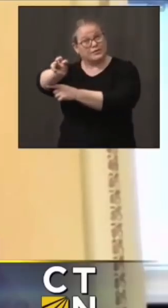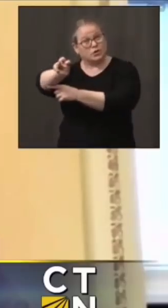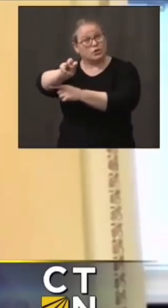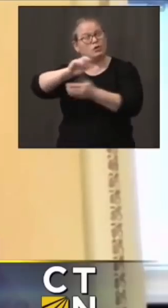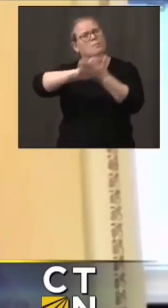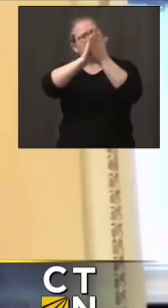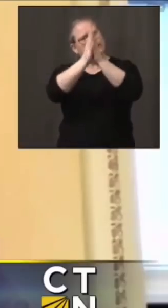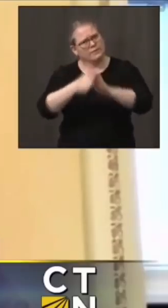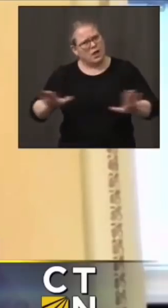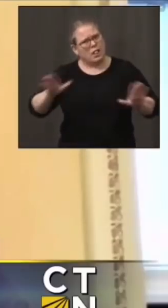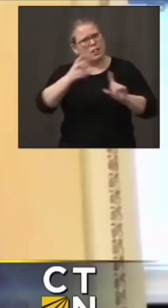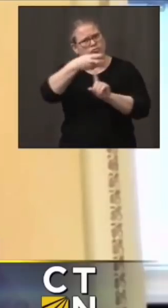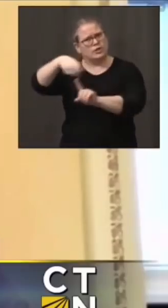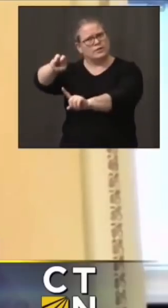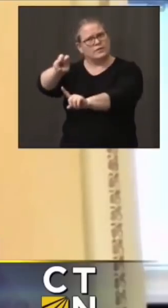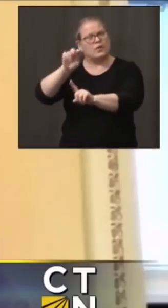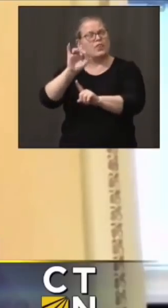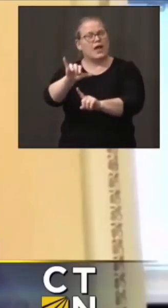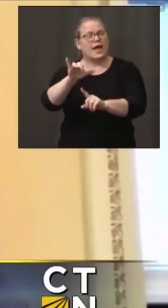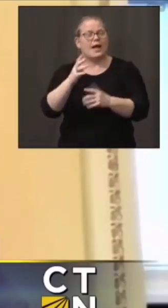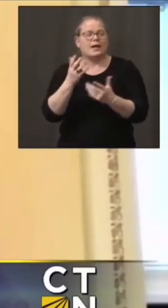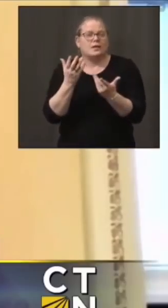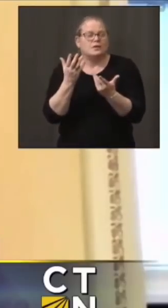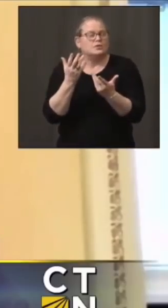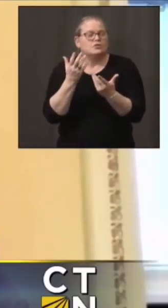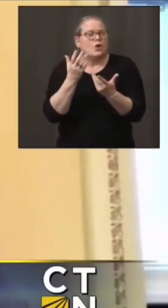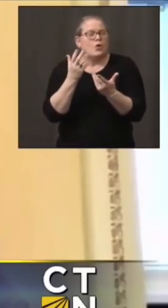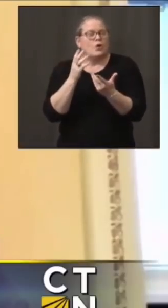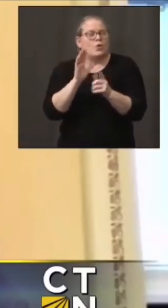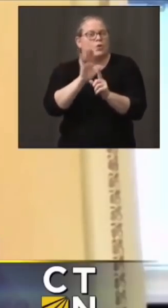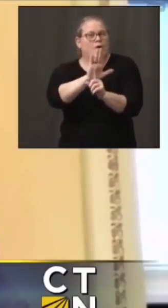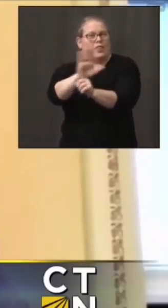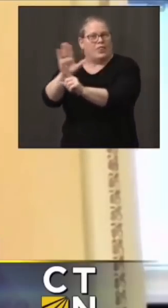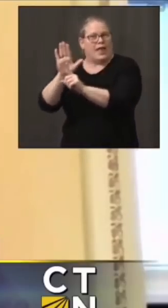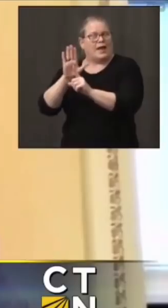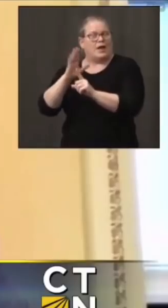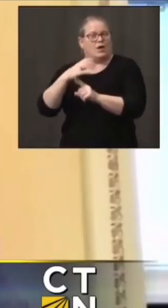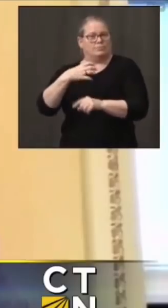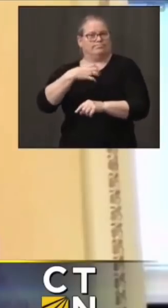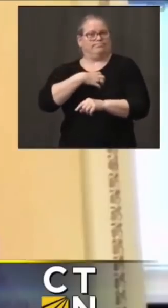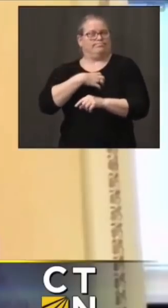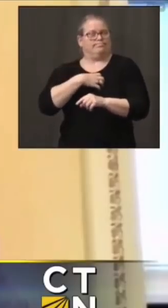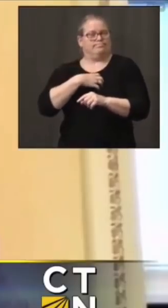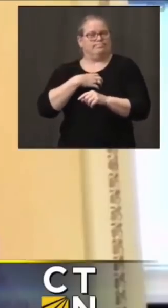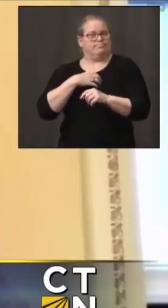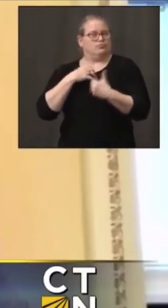I think that is what underlies this effort, and we have to,